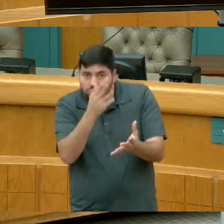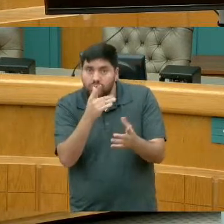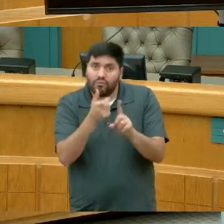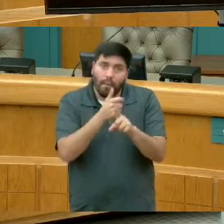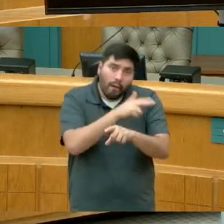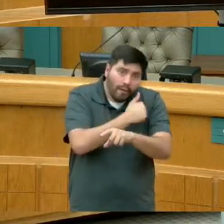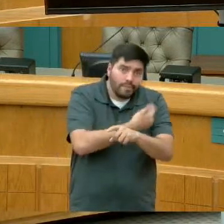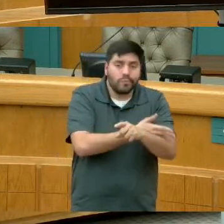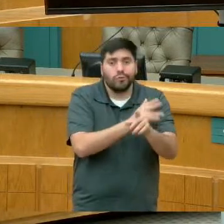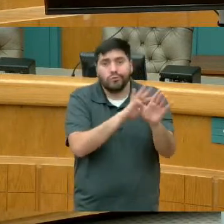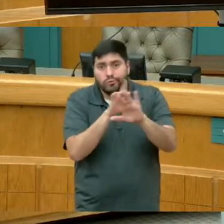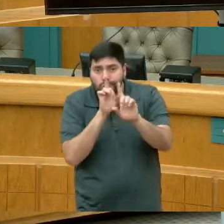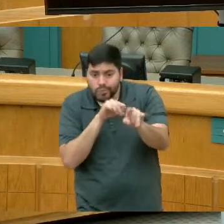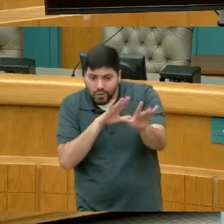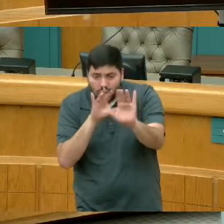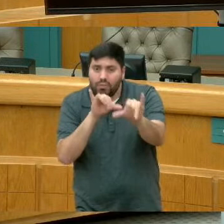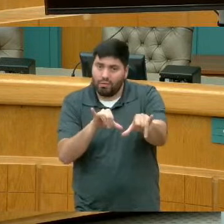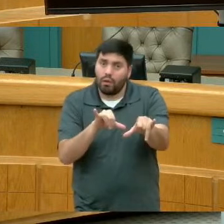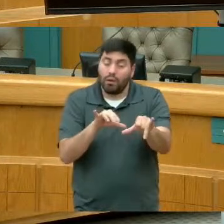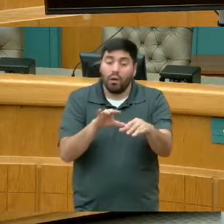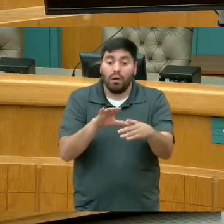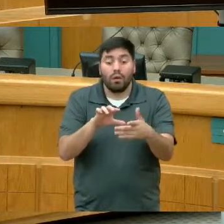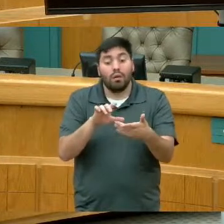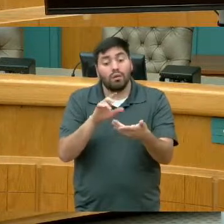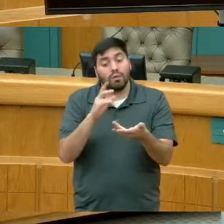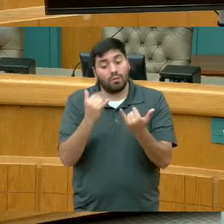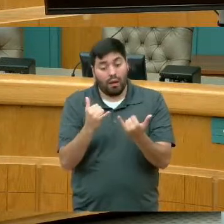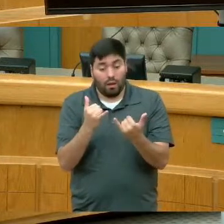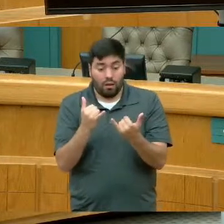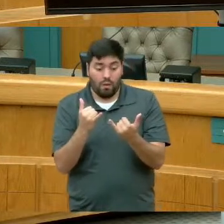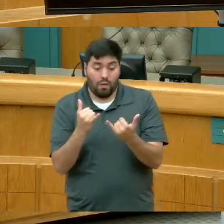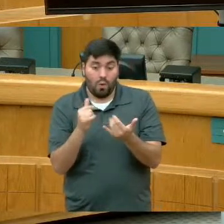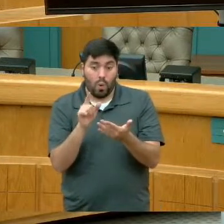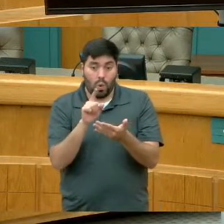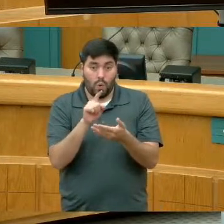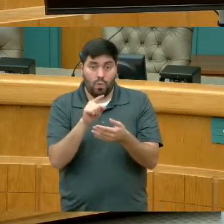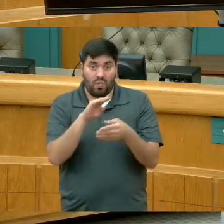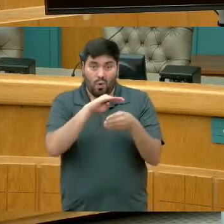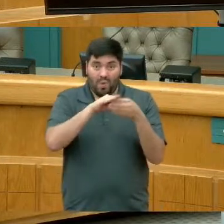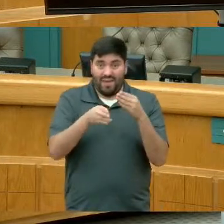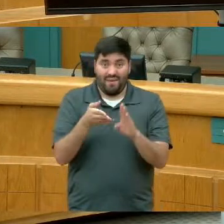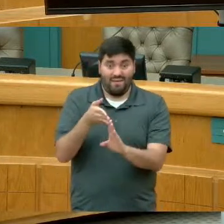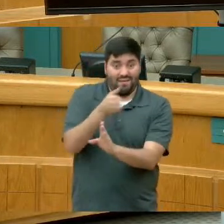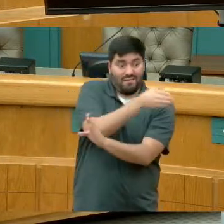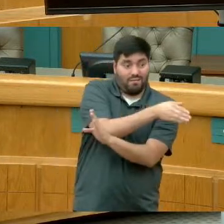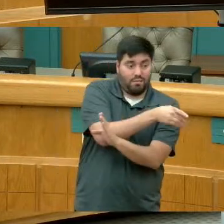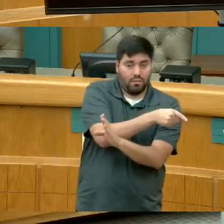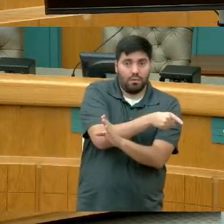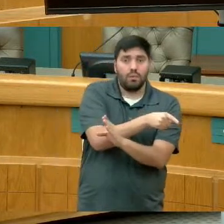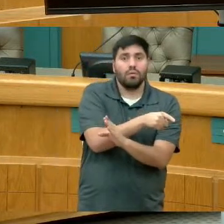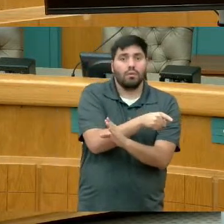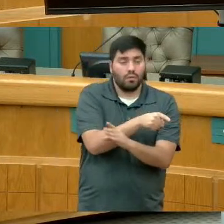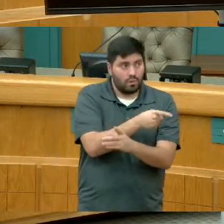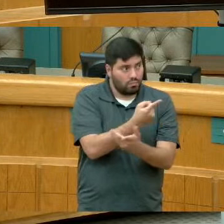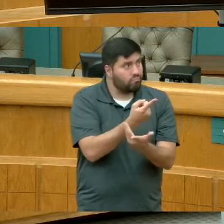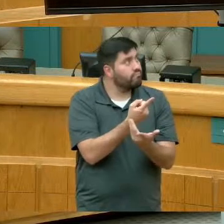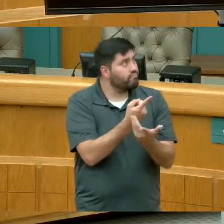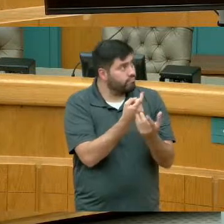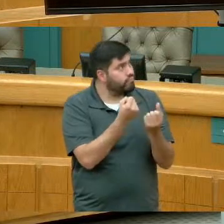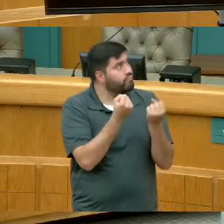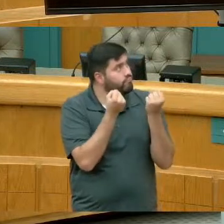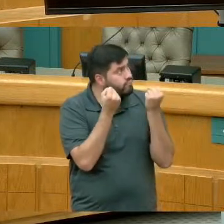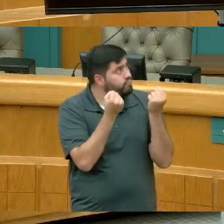from the hospitals. And so the weekend prior to that, on 7/26 and 7/25, 95